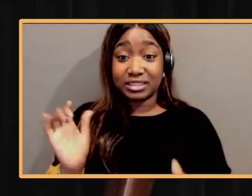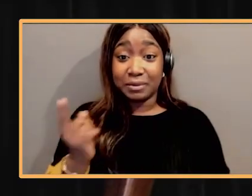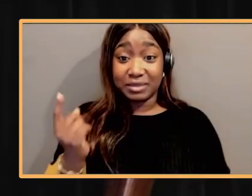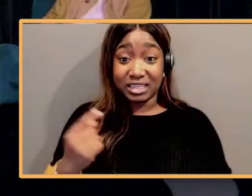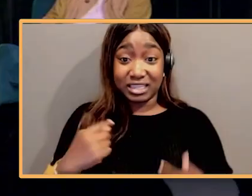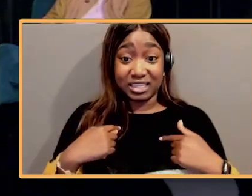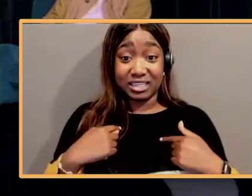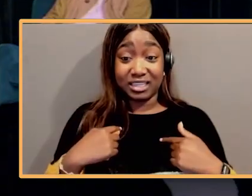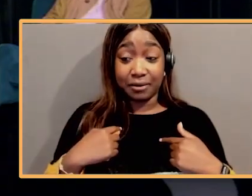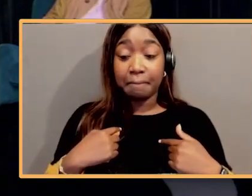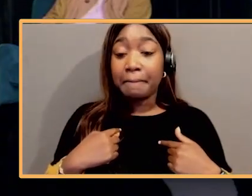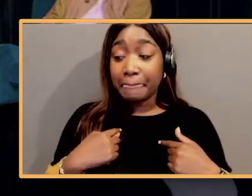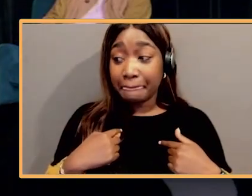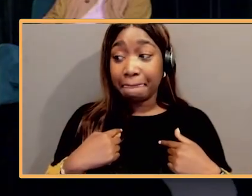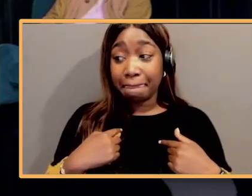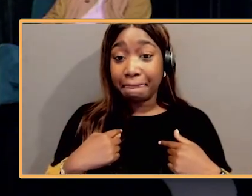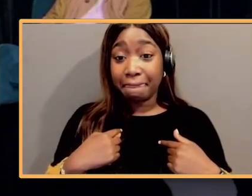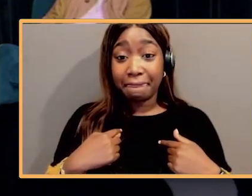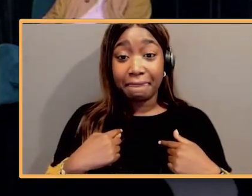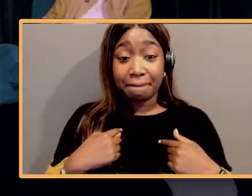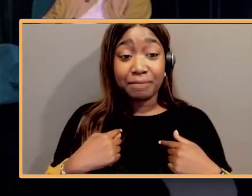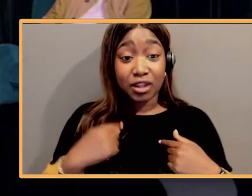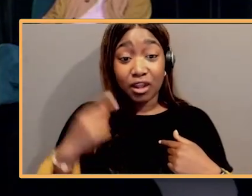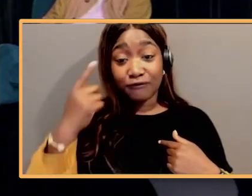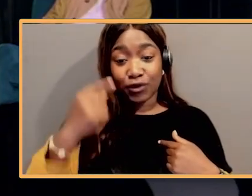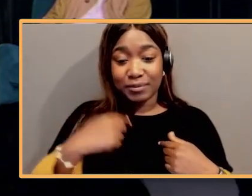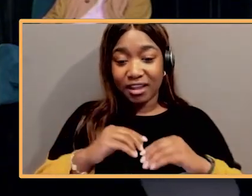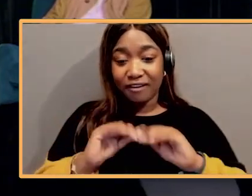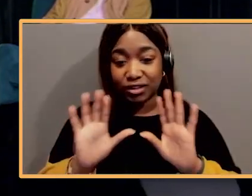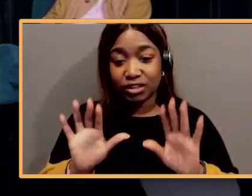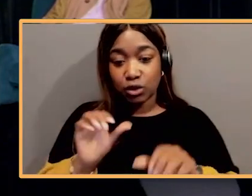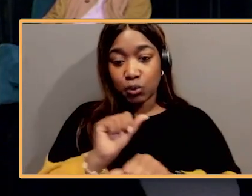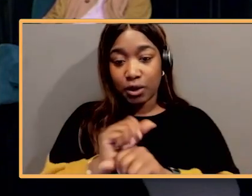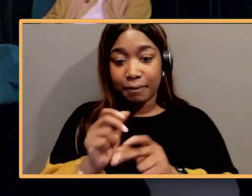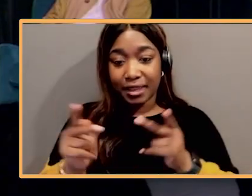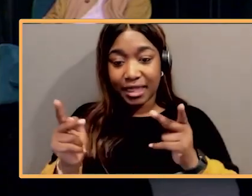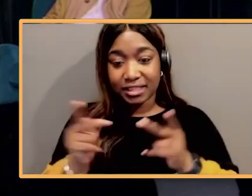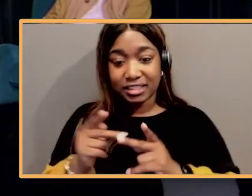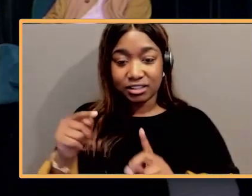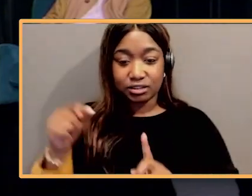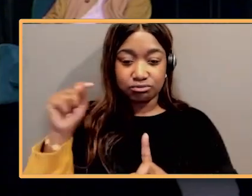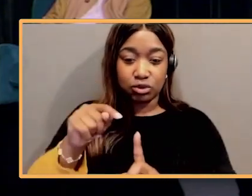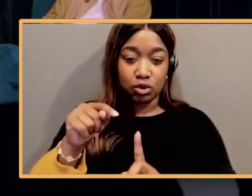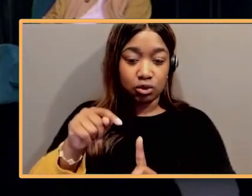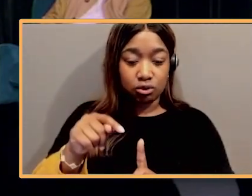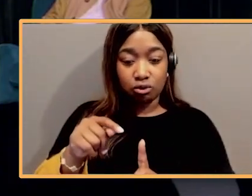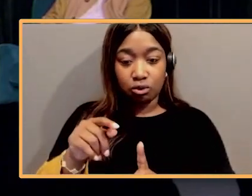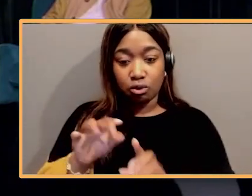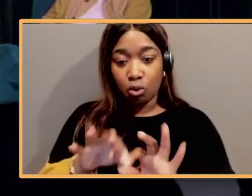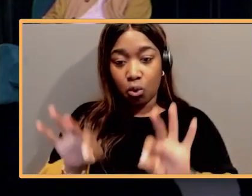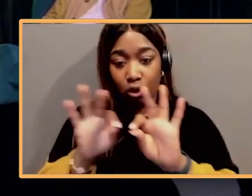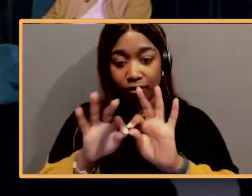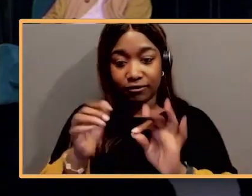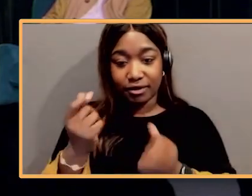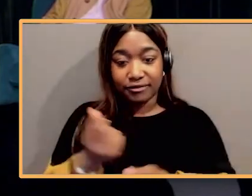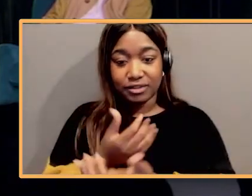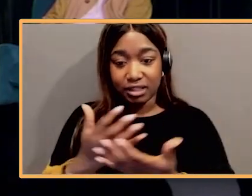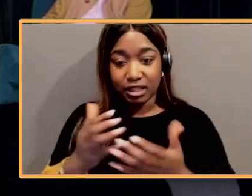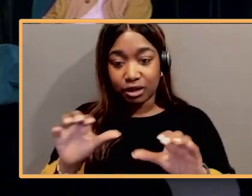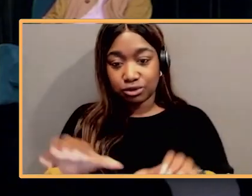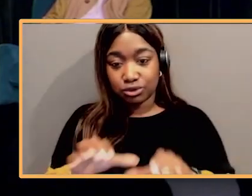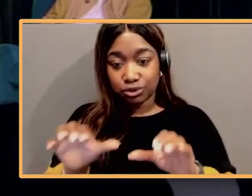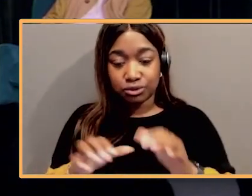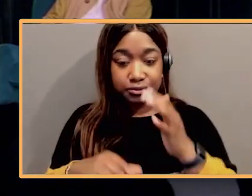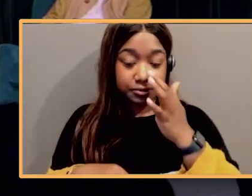if I don't, and just for me, obviously, the workplace is really at the core of what I do. So